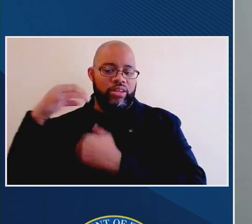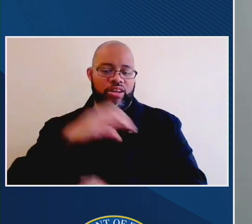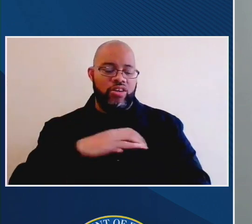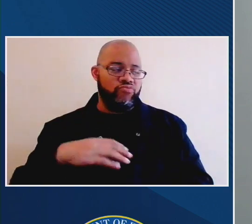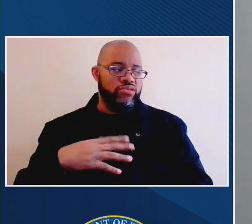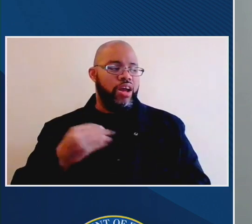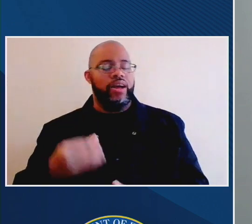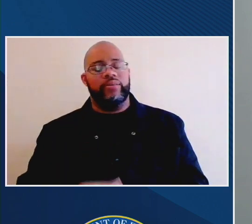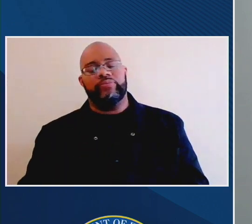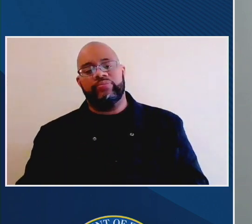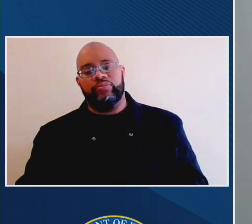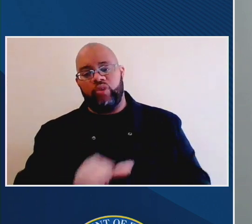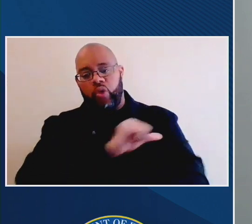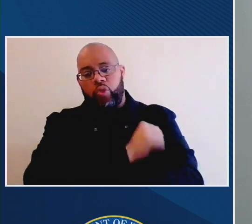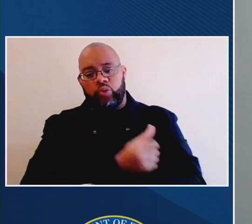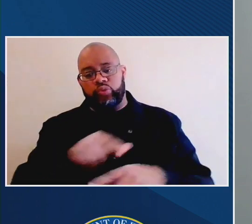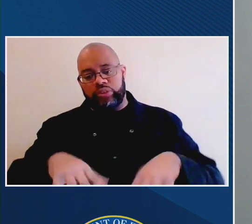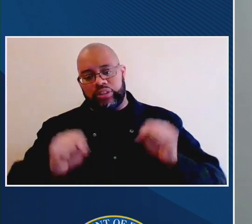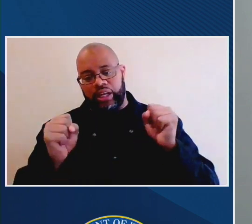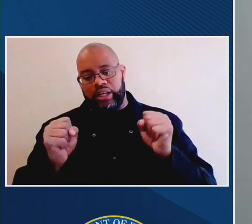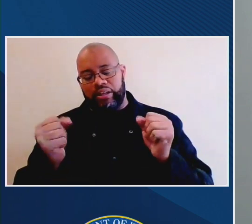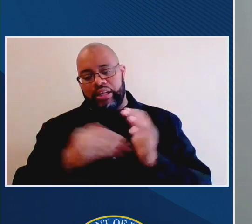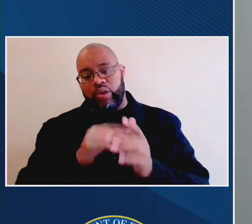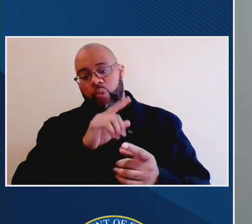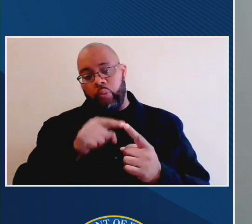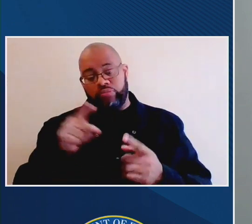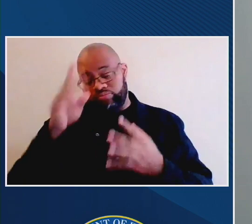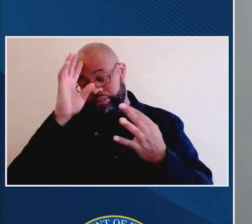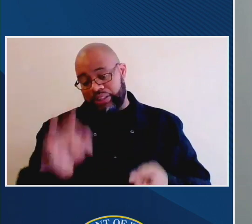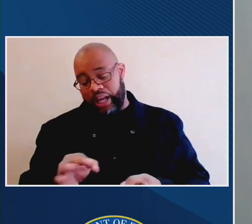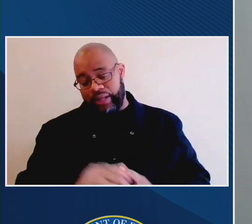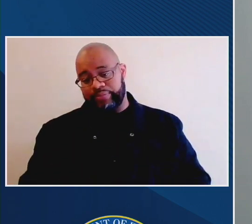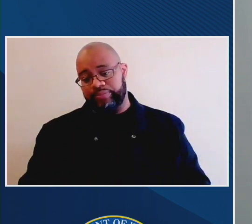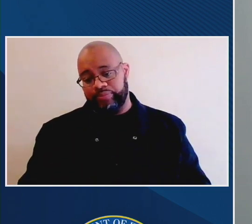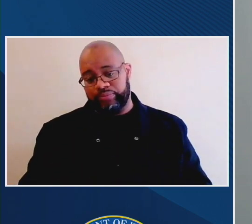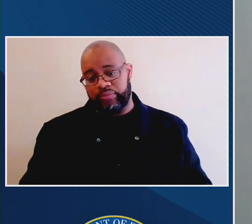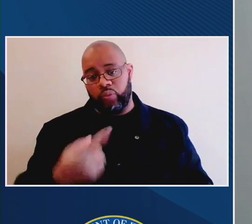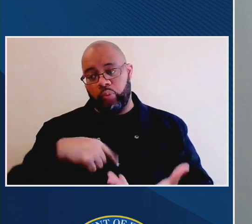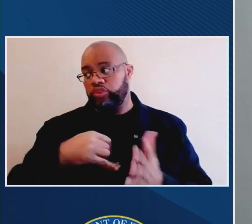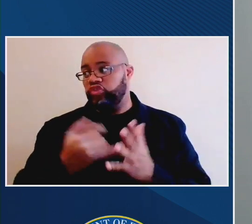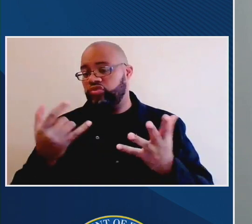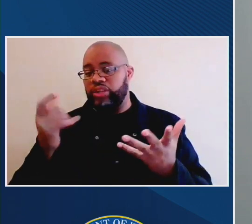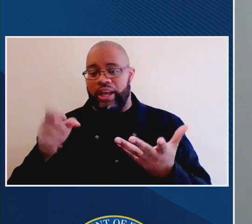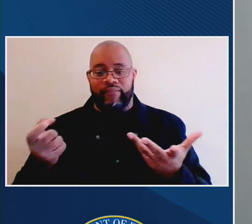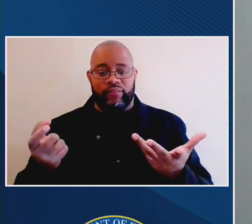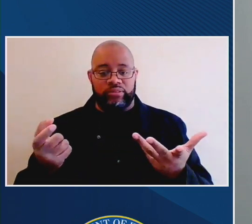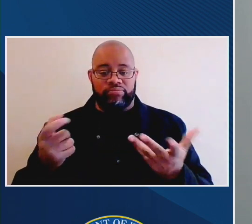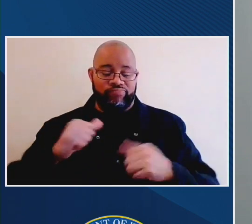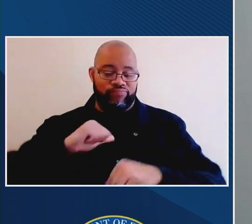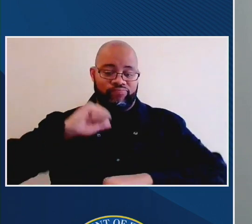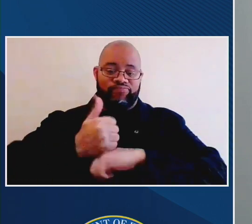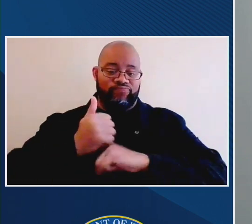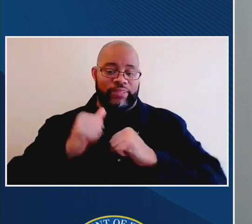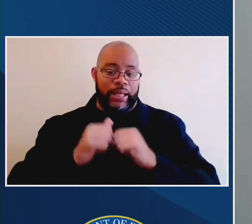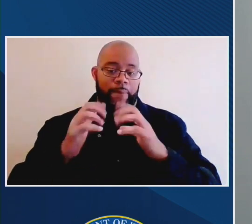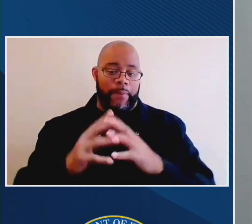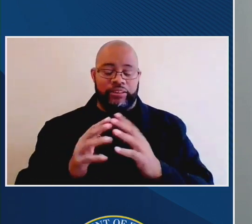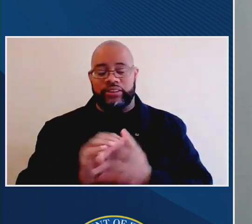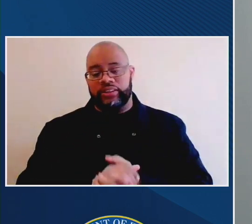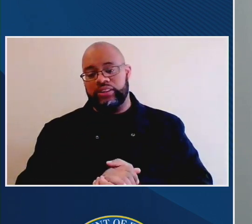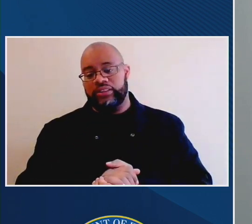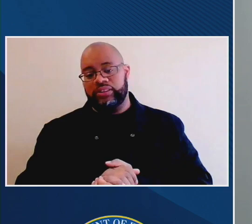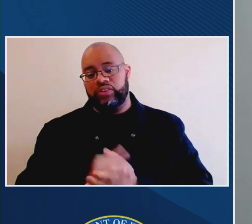We do know that the department is open to additional proposals, additional language. that you can either put in the chat box now, or you